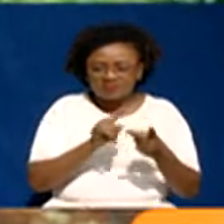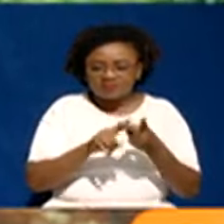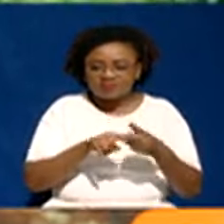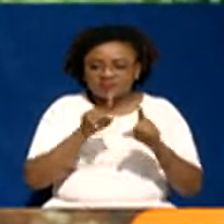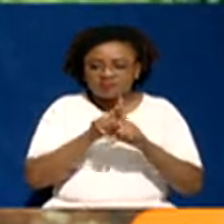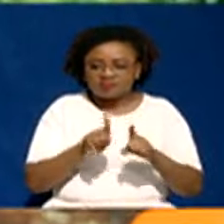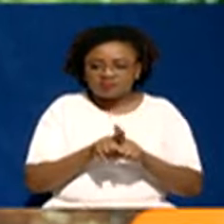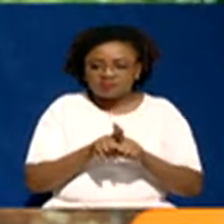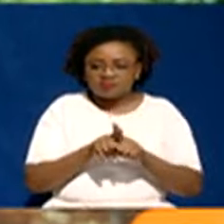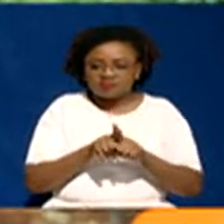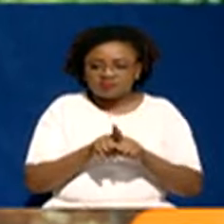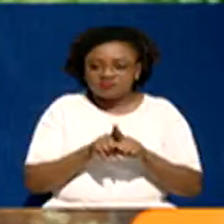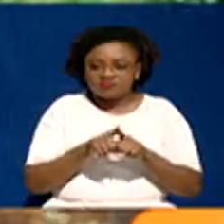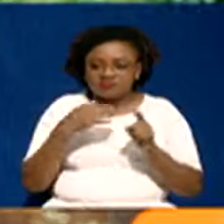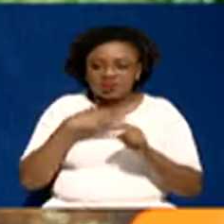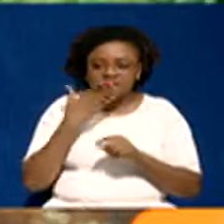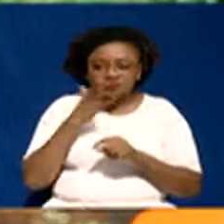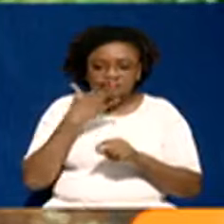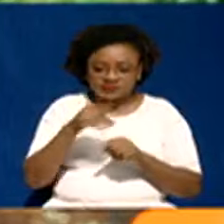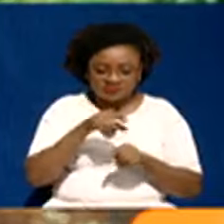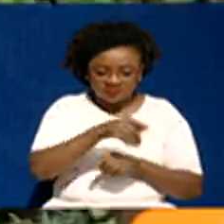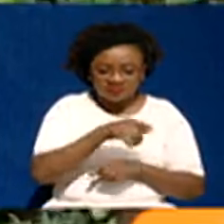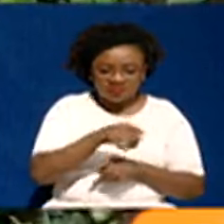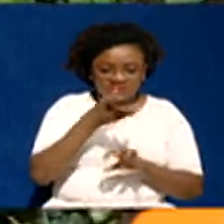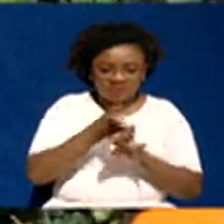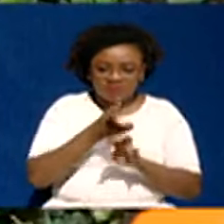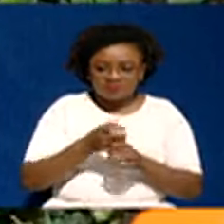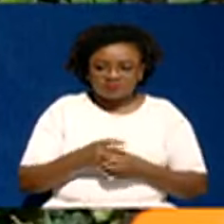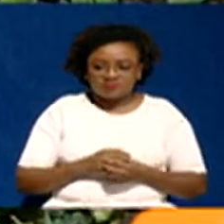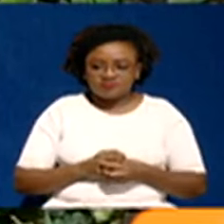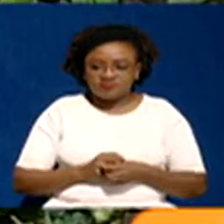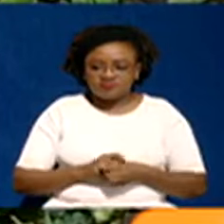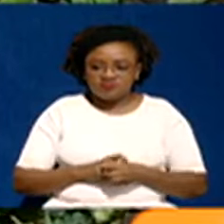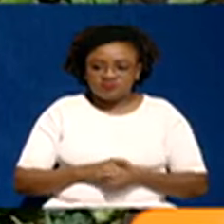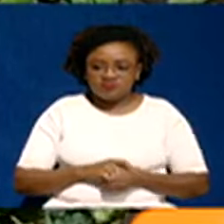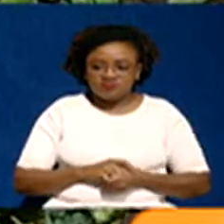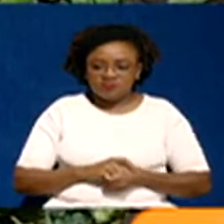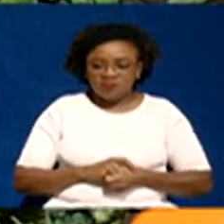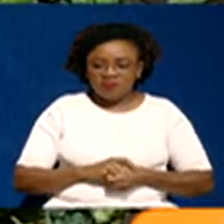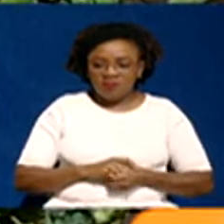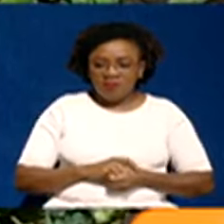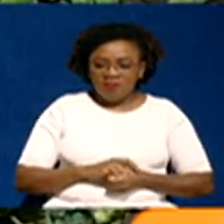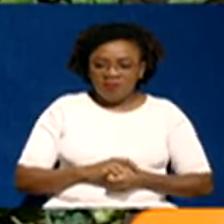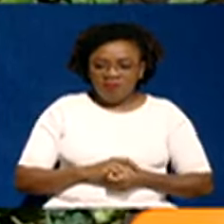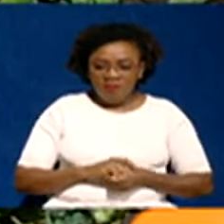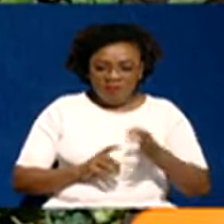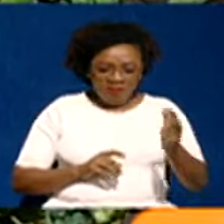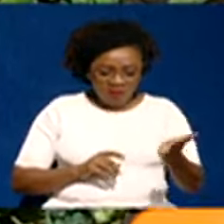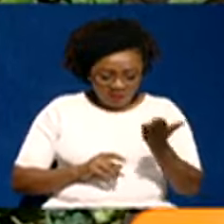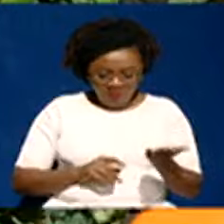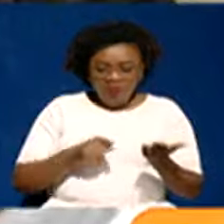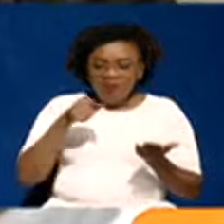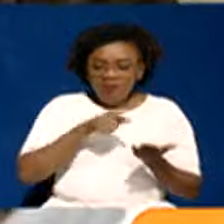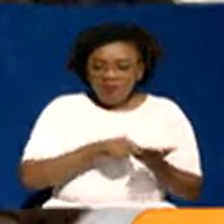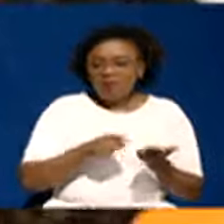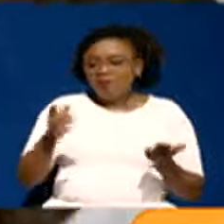na vitu kama chumvi chumvi ambayo yani ni kama mawe. This bag bought from a private store contains what